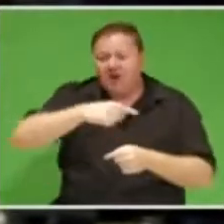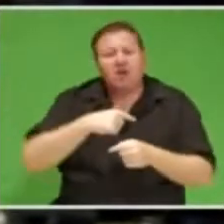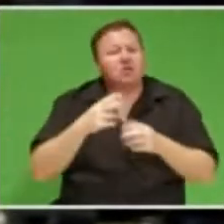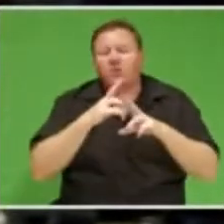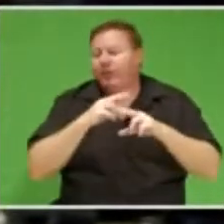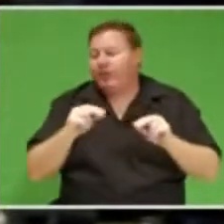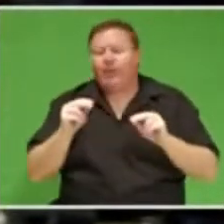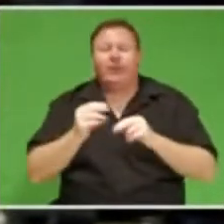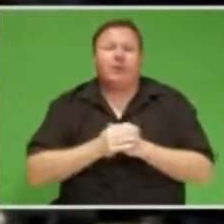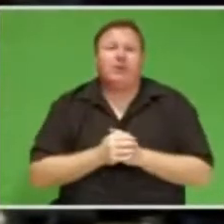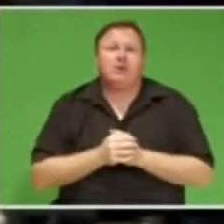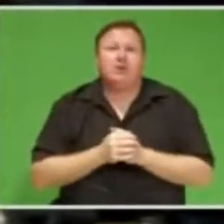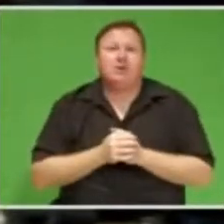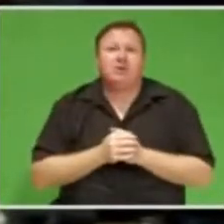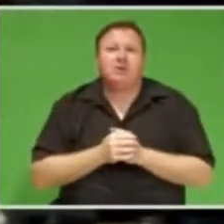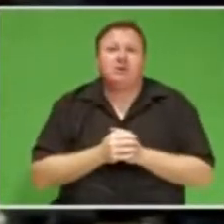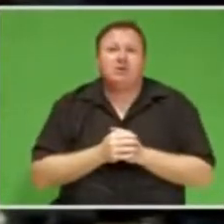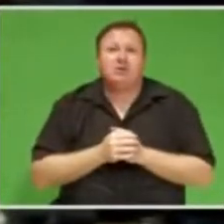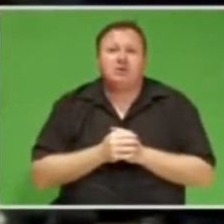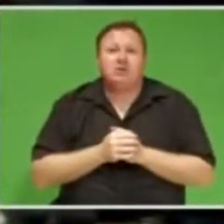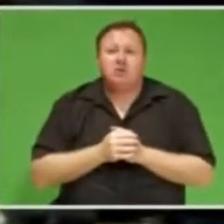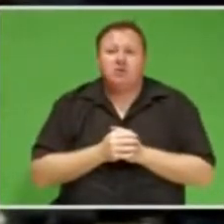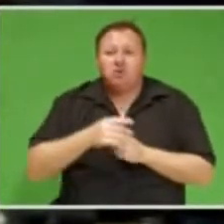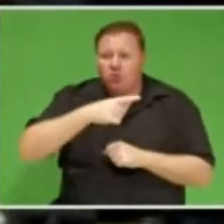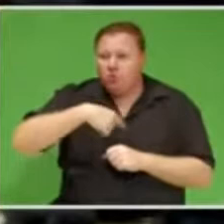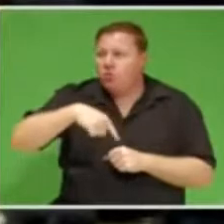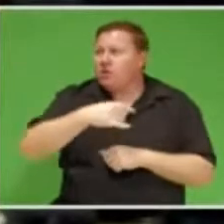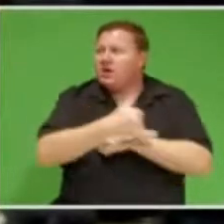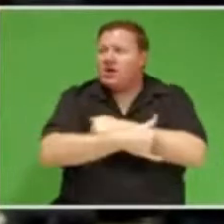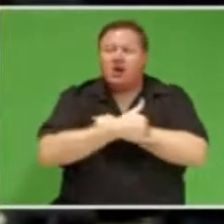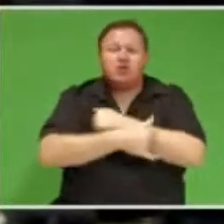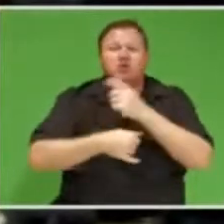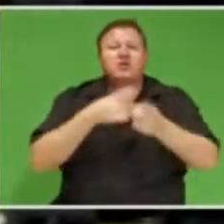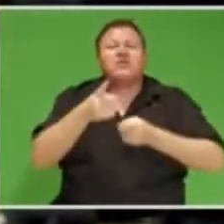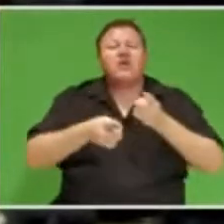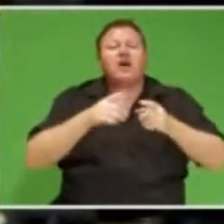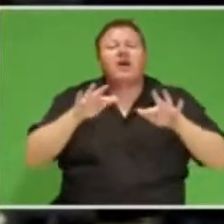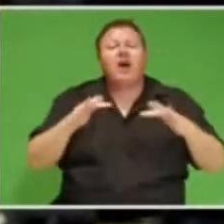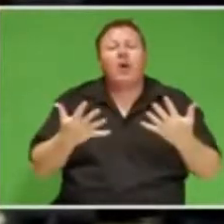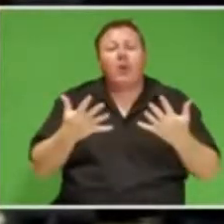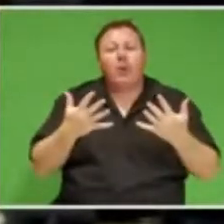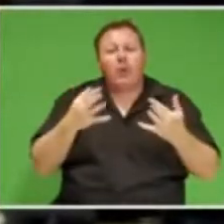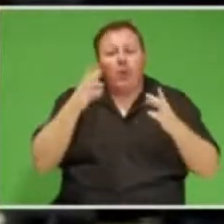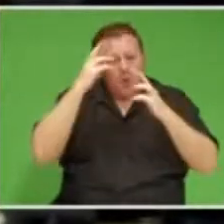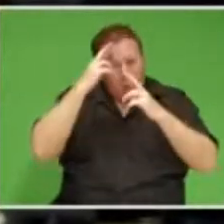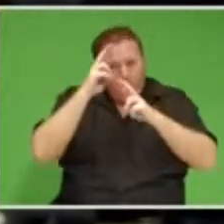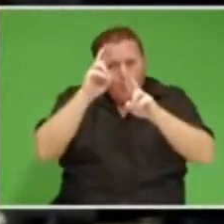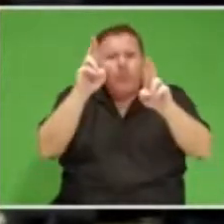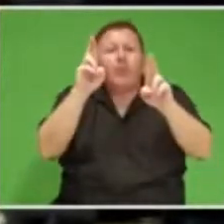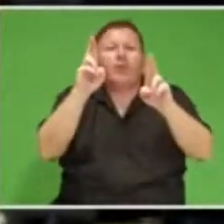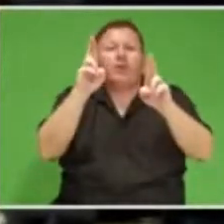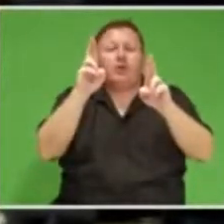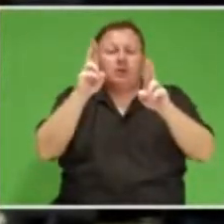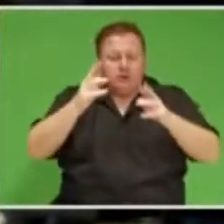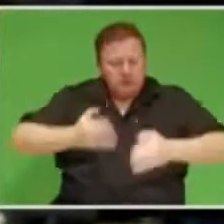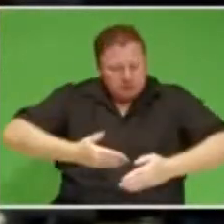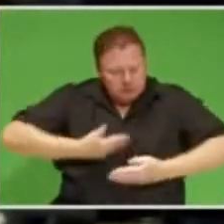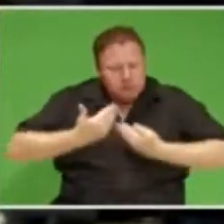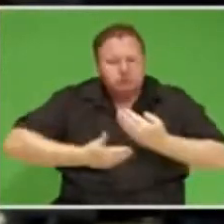We are, at our most essential, a nation defined by hope and